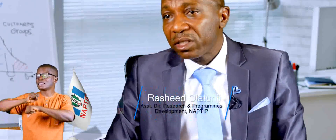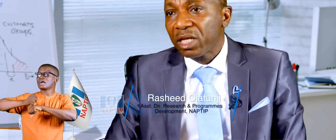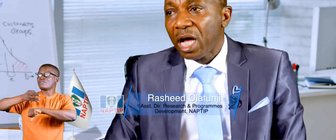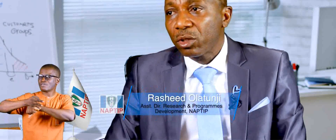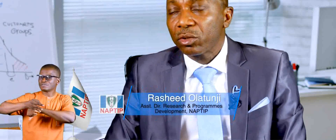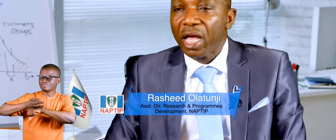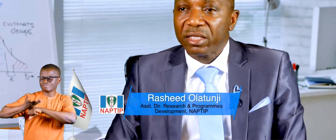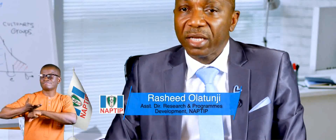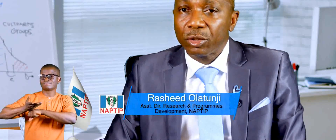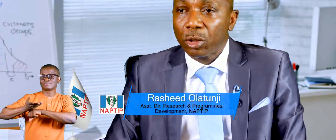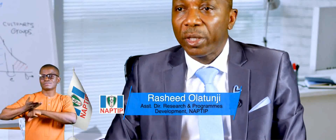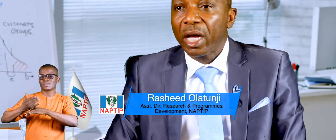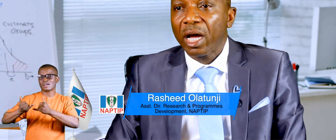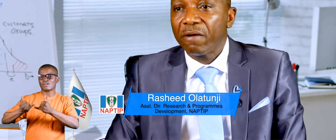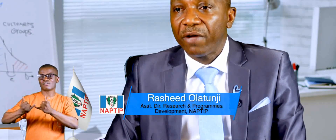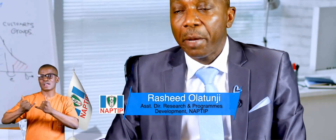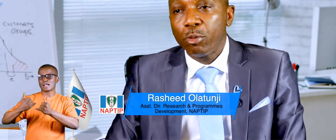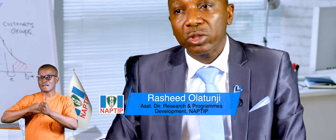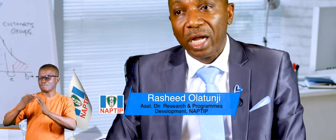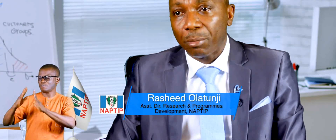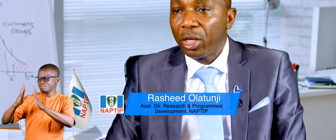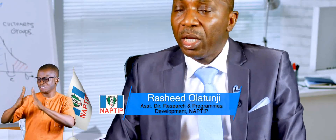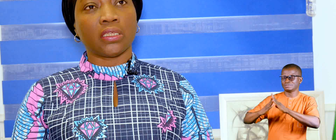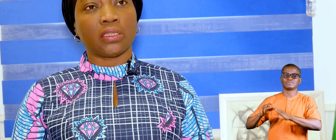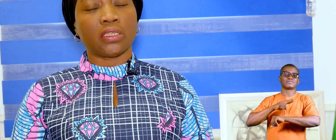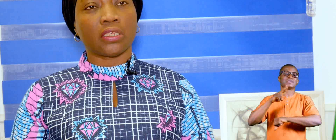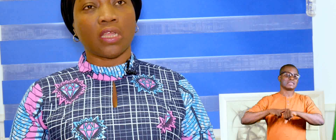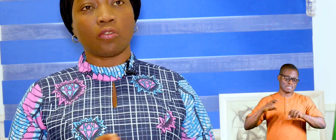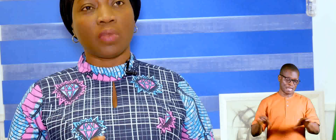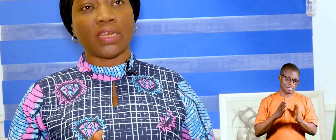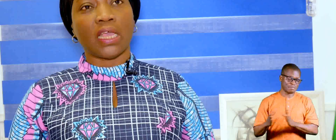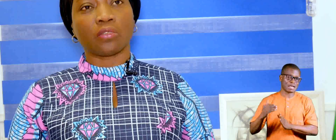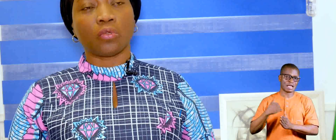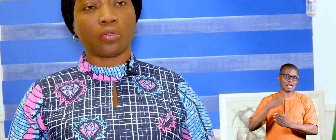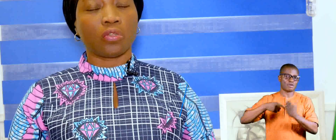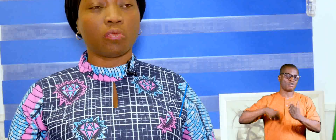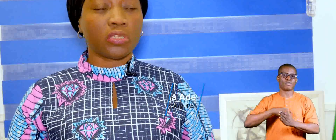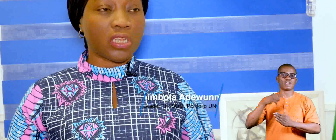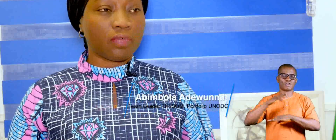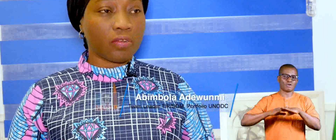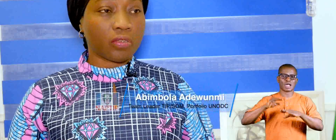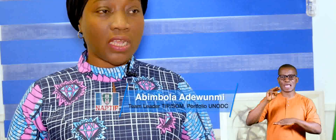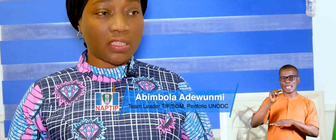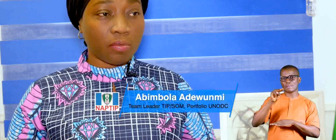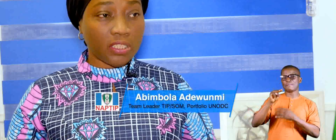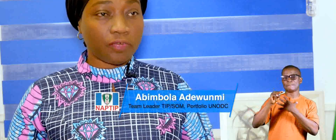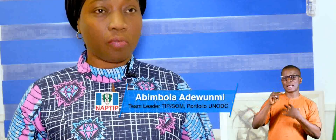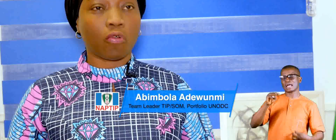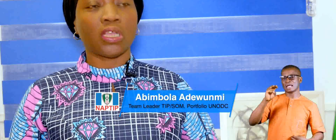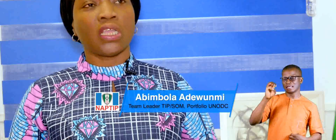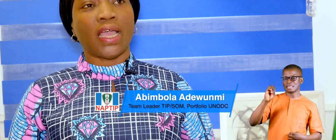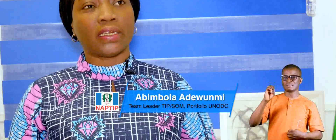task forces has gone to the extent that we now have a boot camp. The National Action Plan has what you call the Monitoring and Evaluation